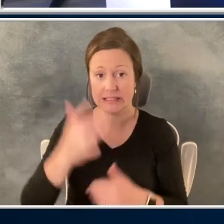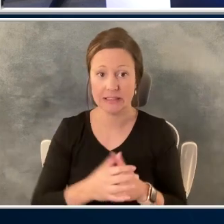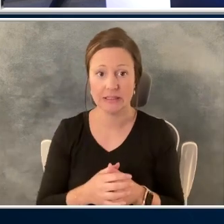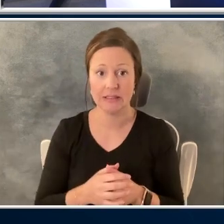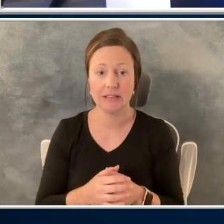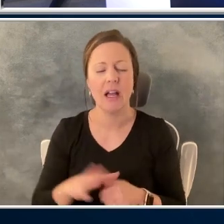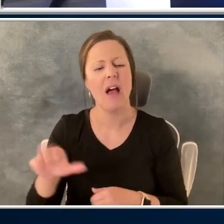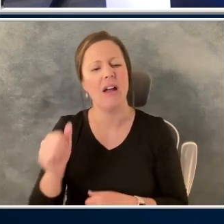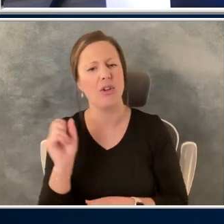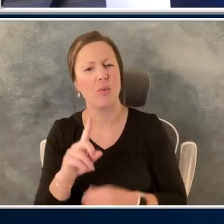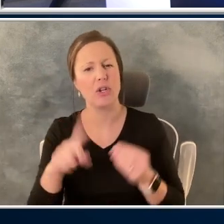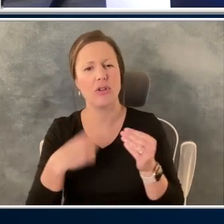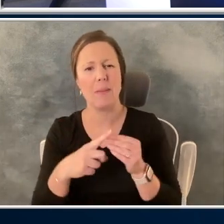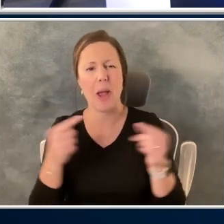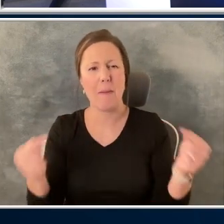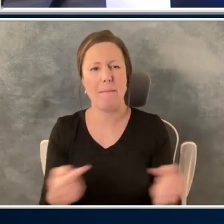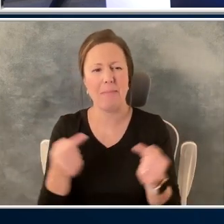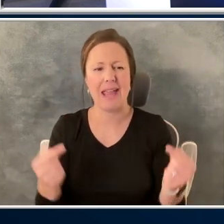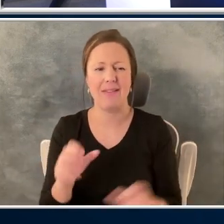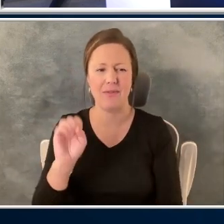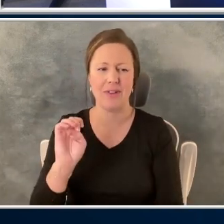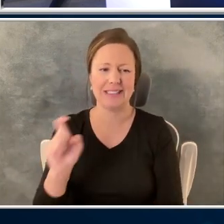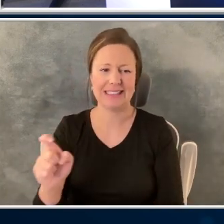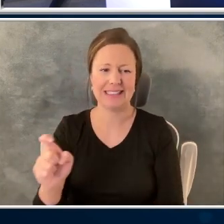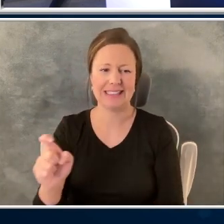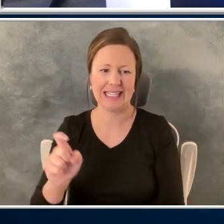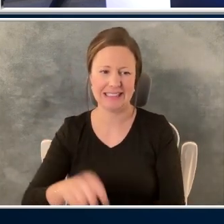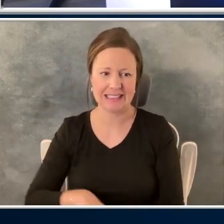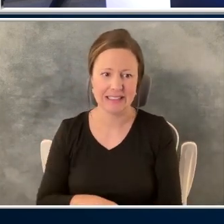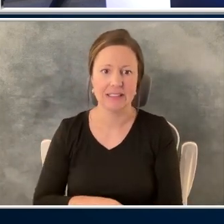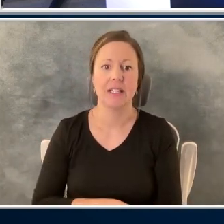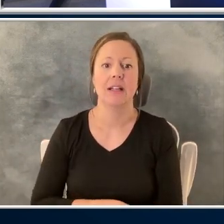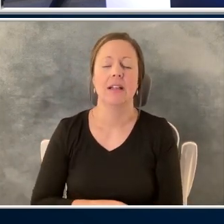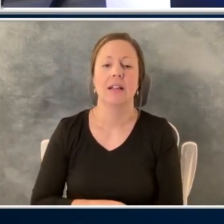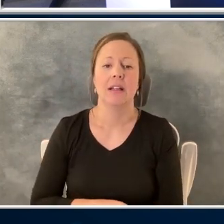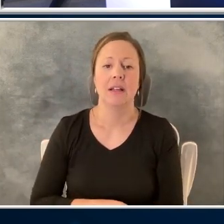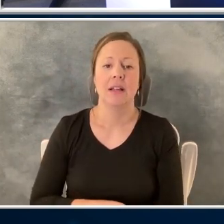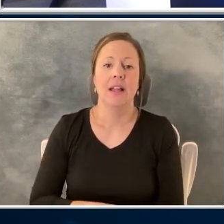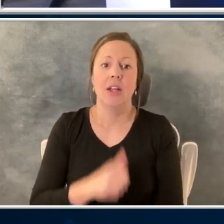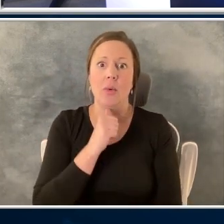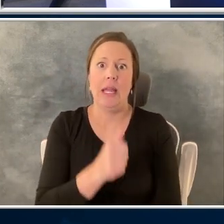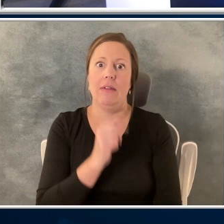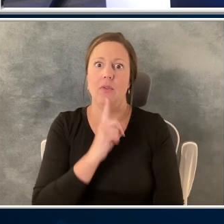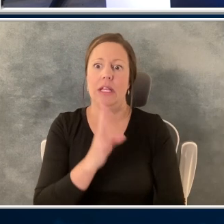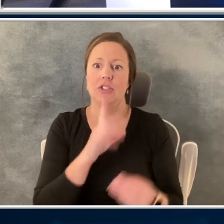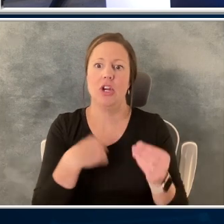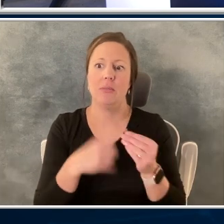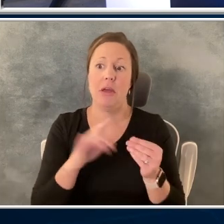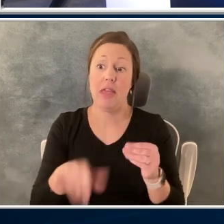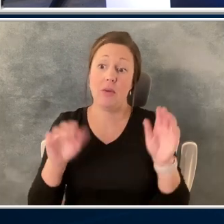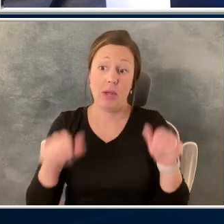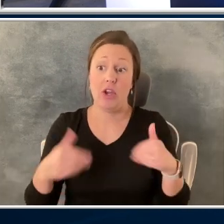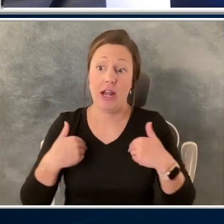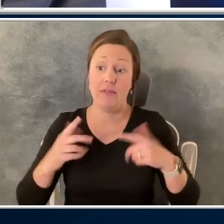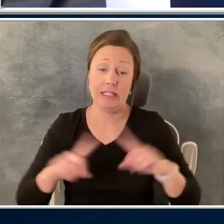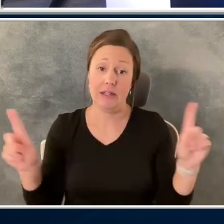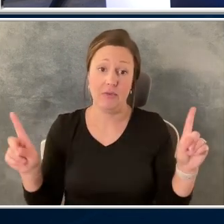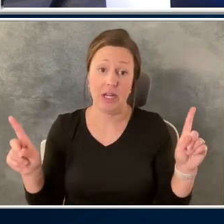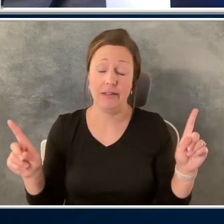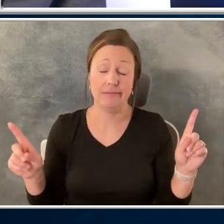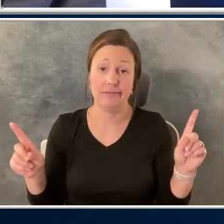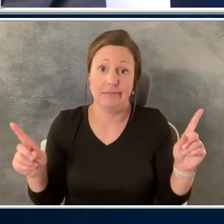painful sex. We haven't really gotten into that. We could probably have a whole show dedicated to estradiol cream